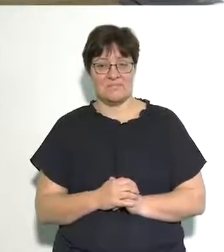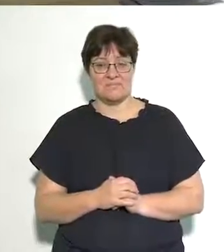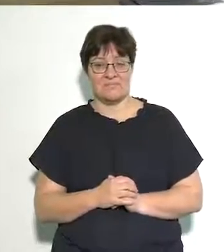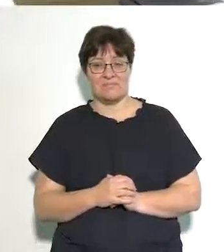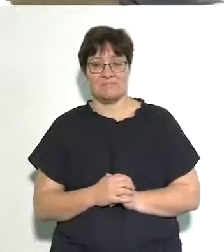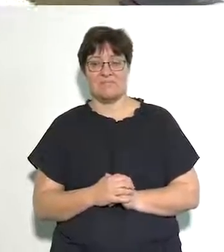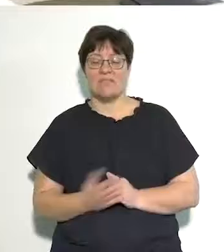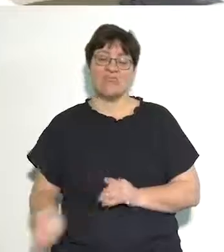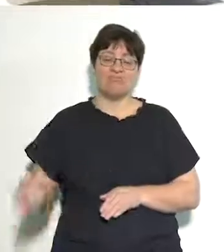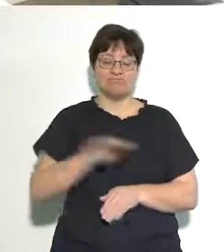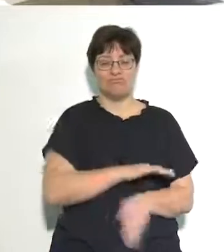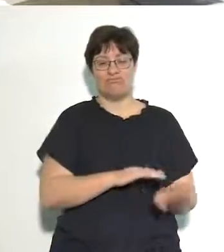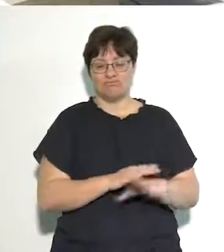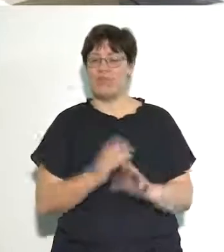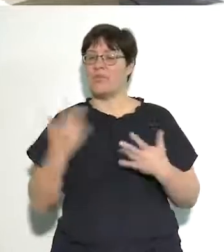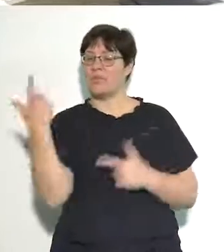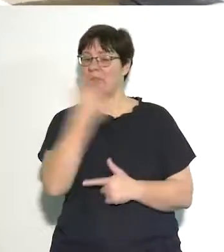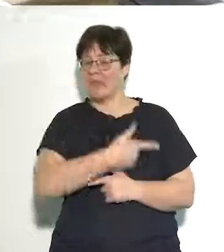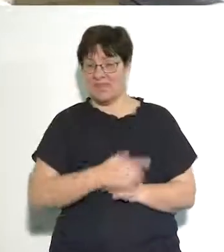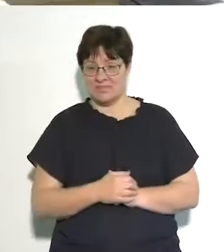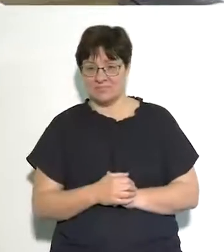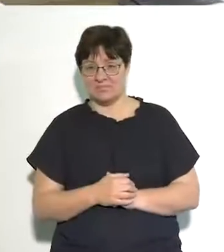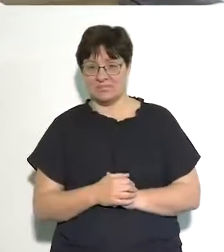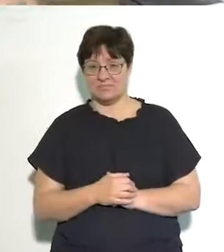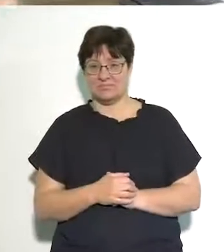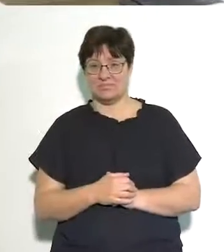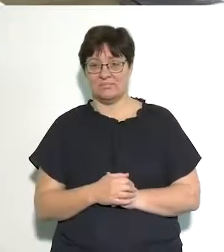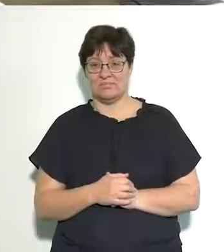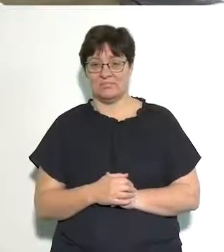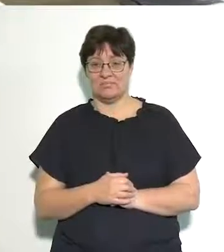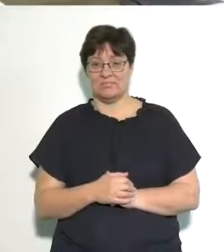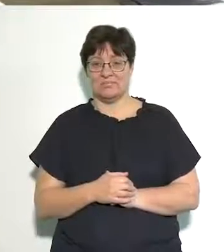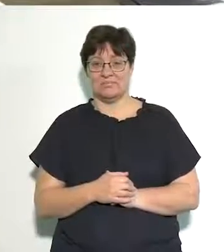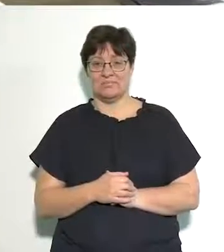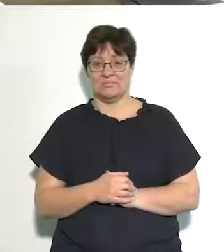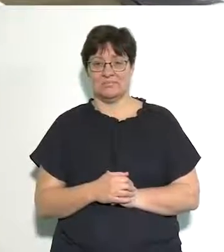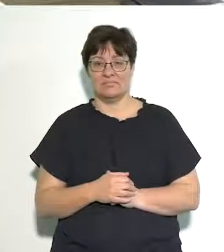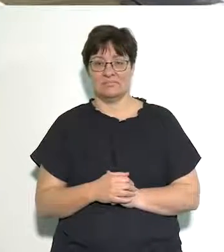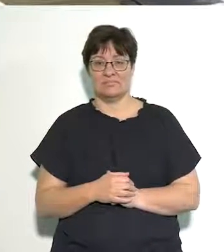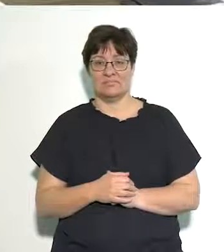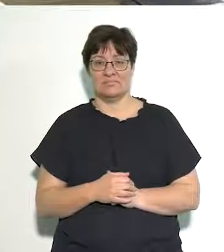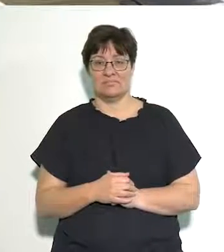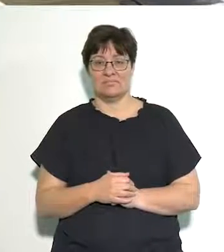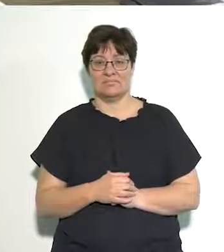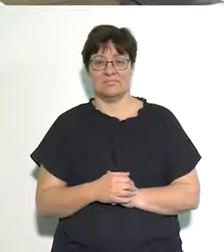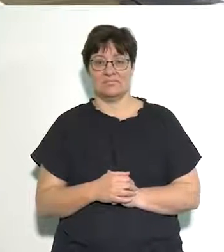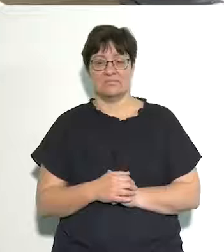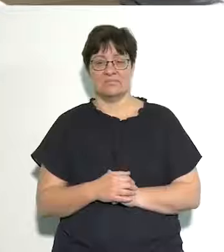And then you can flip it over and just finish it off by taping the ends to the back of the